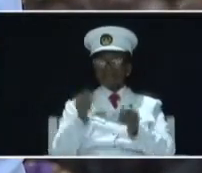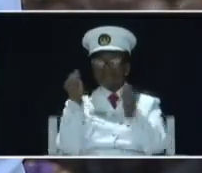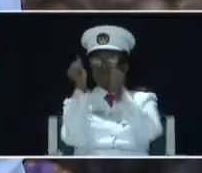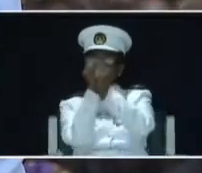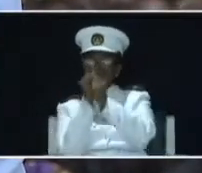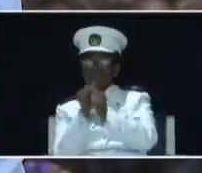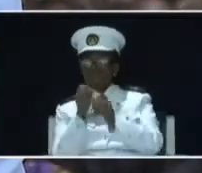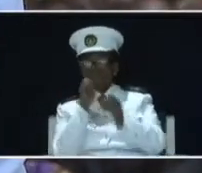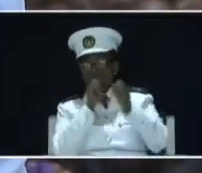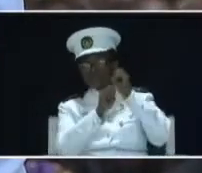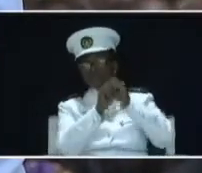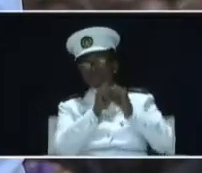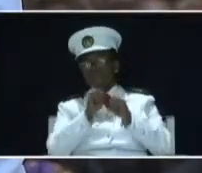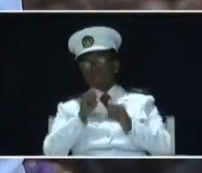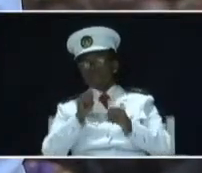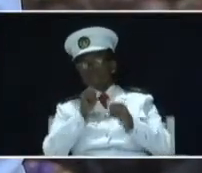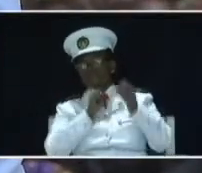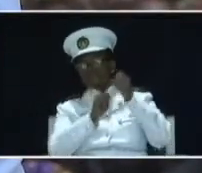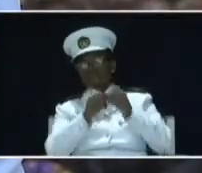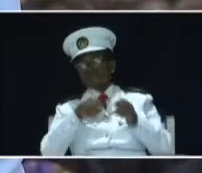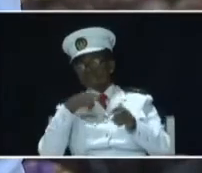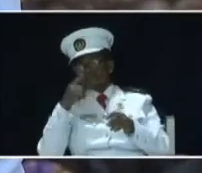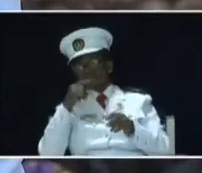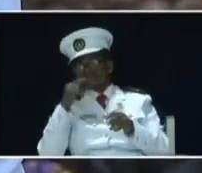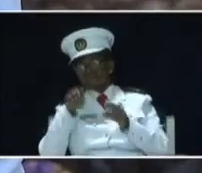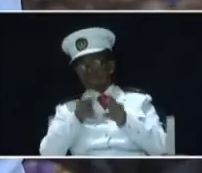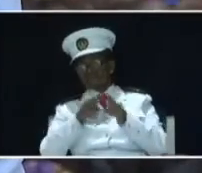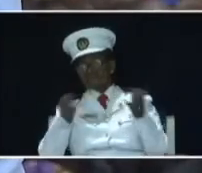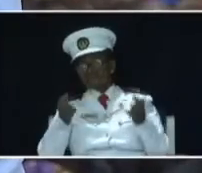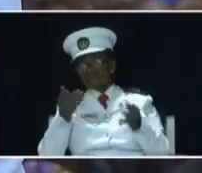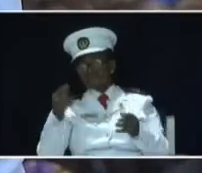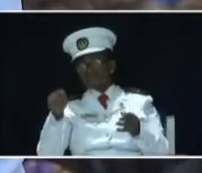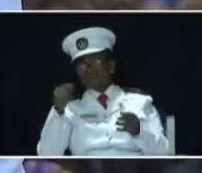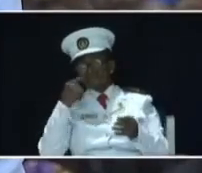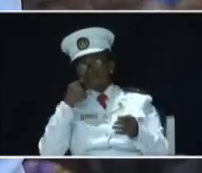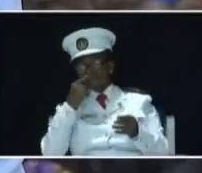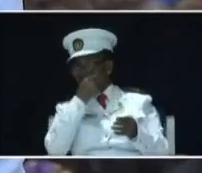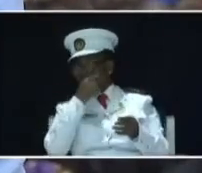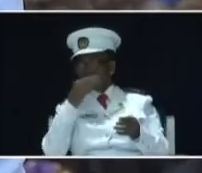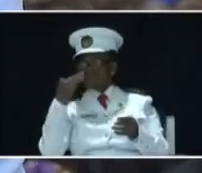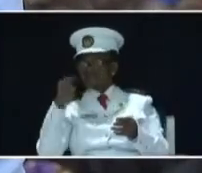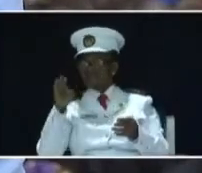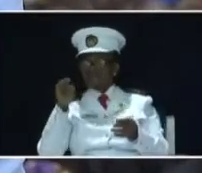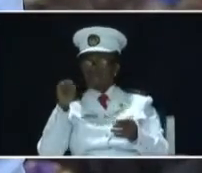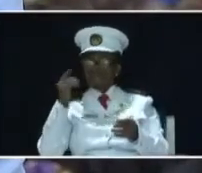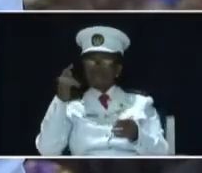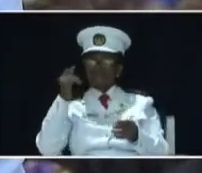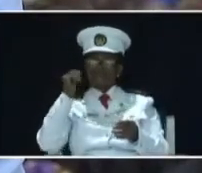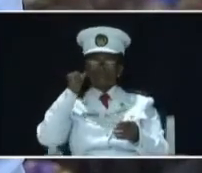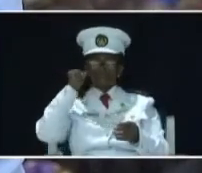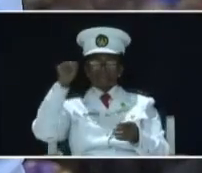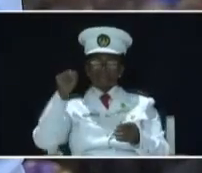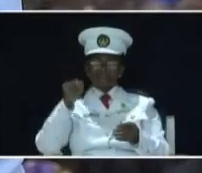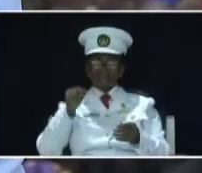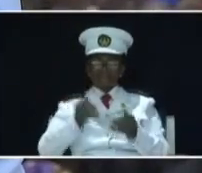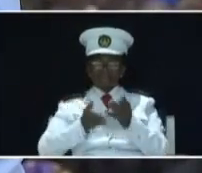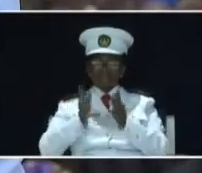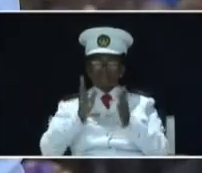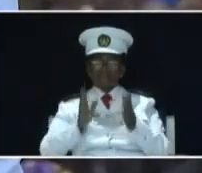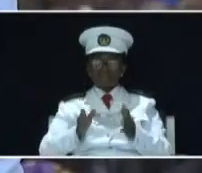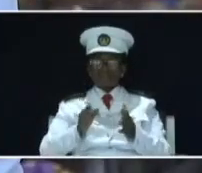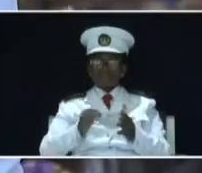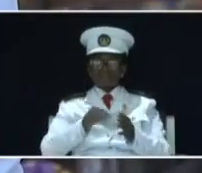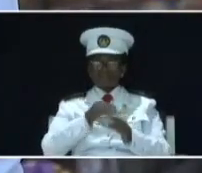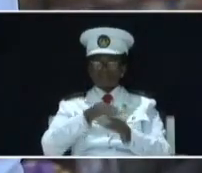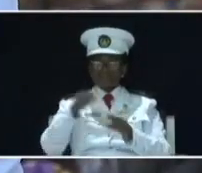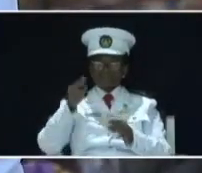Elisha asked God to open the eyes of the servant after he has told him, those who are with us are more